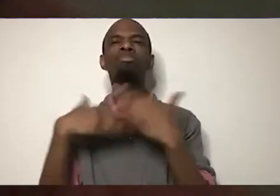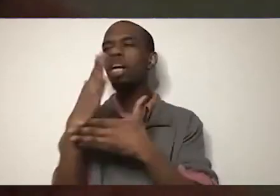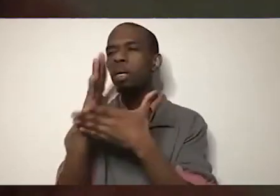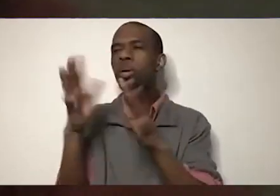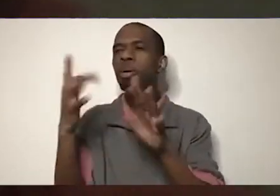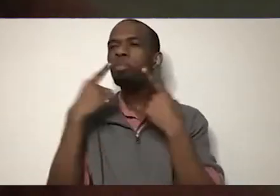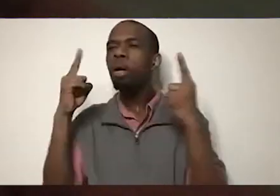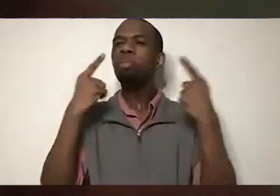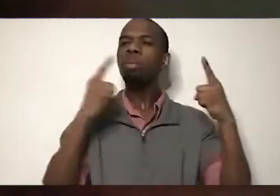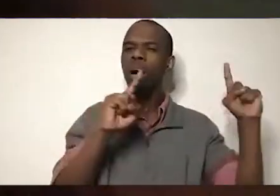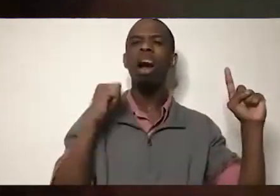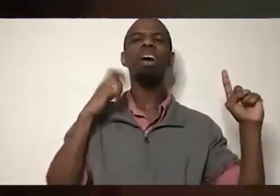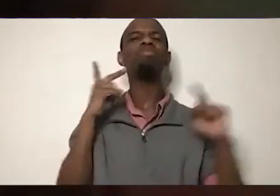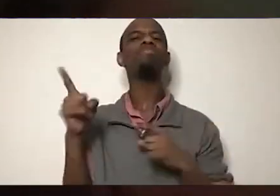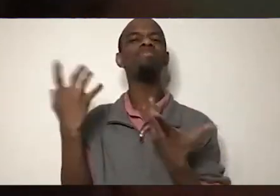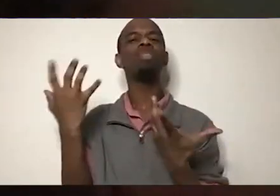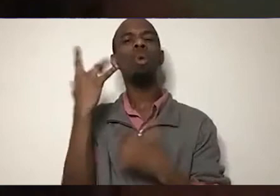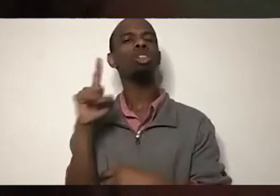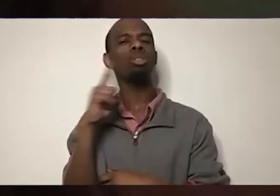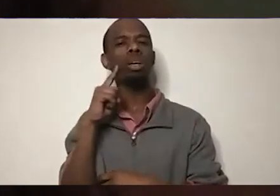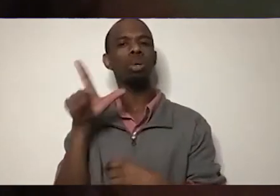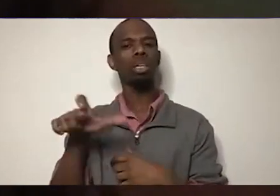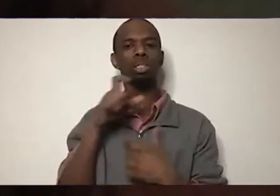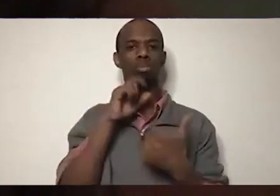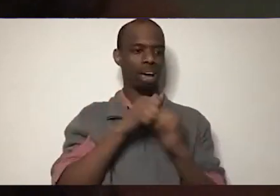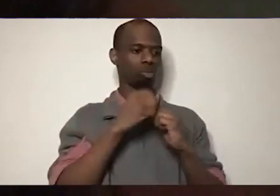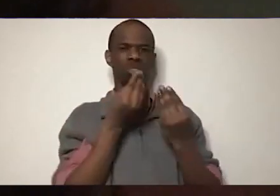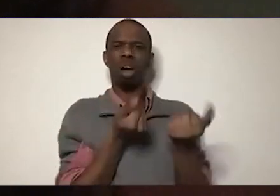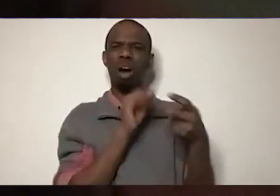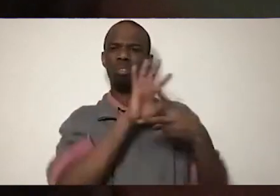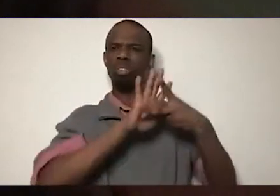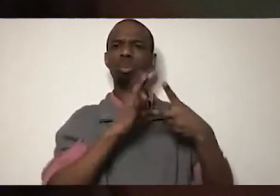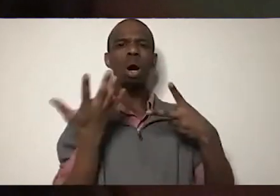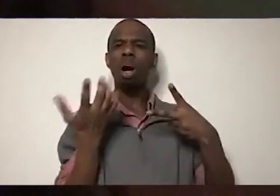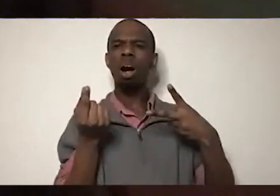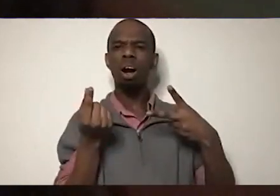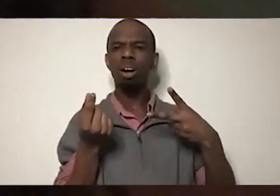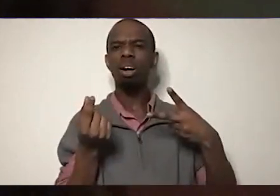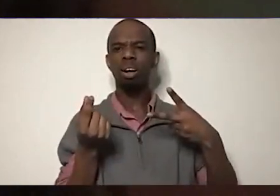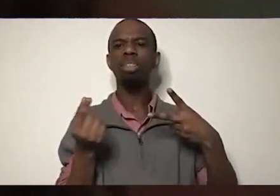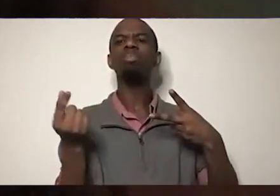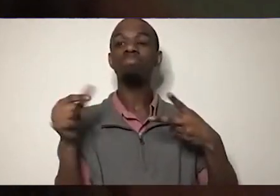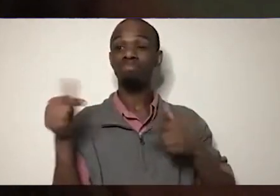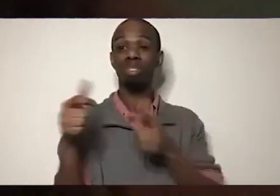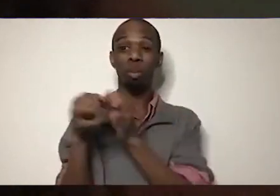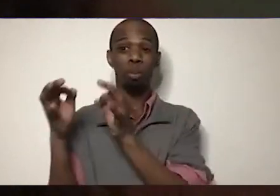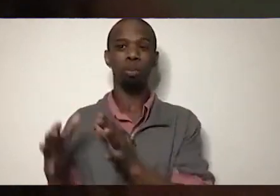I come from a place of believing in self-determination, and that we need